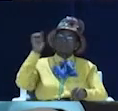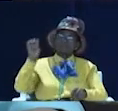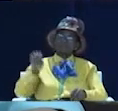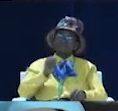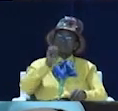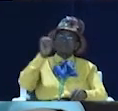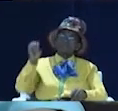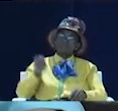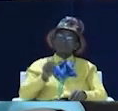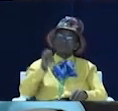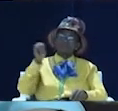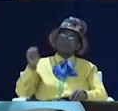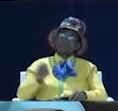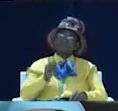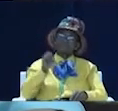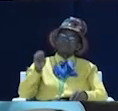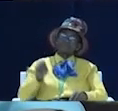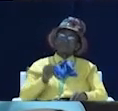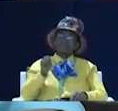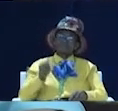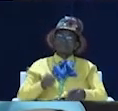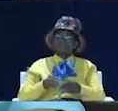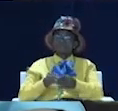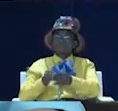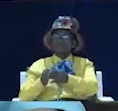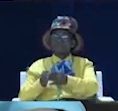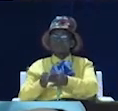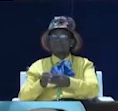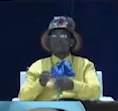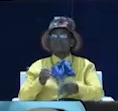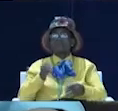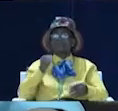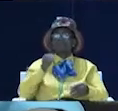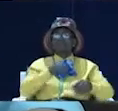in the hollow of your hand.